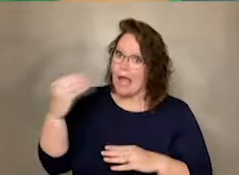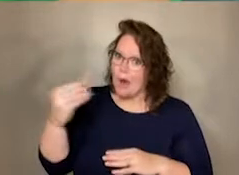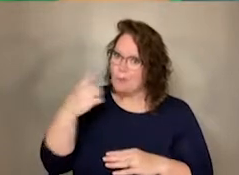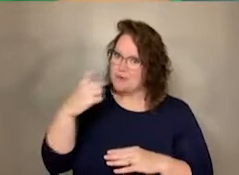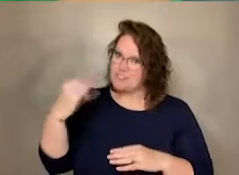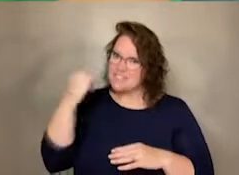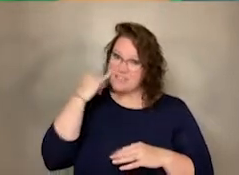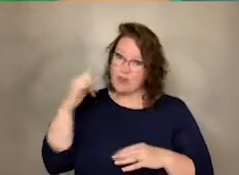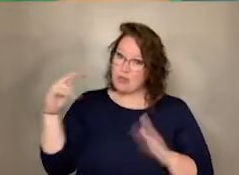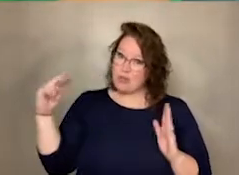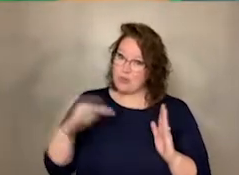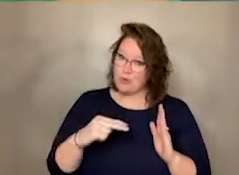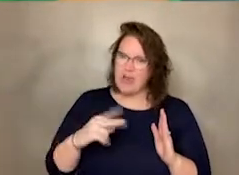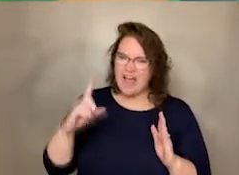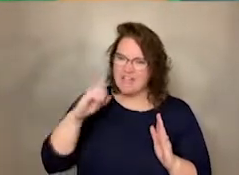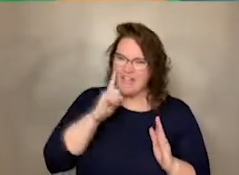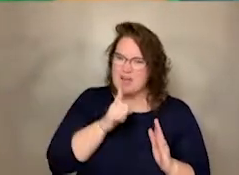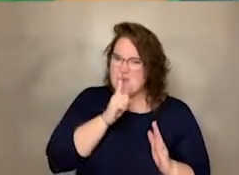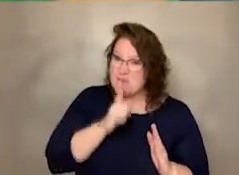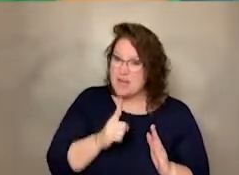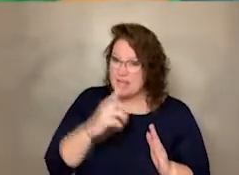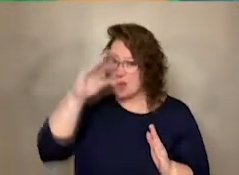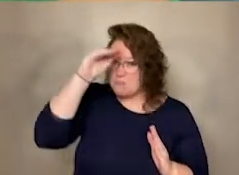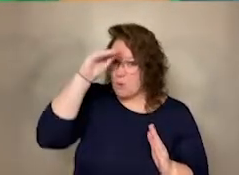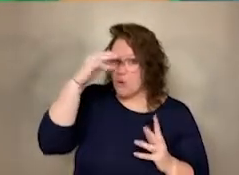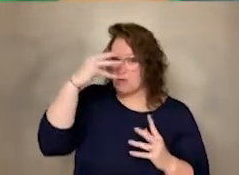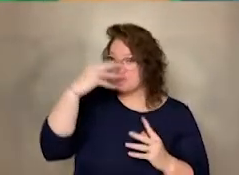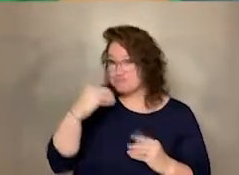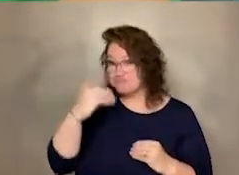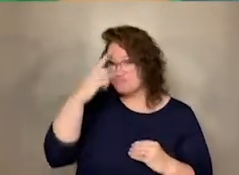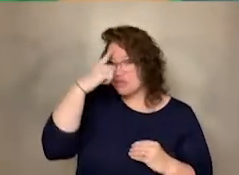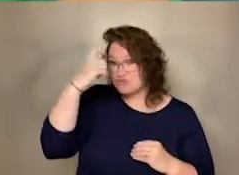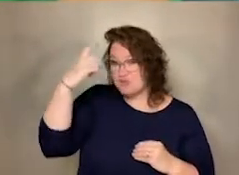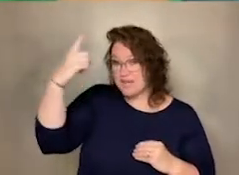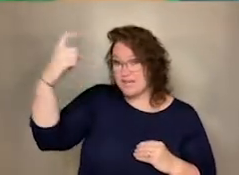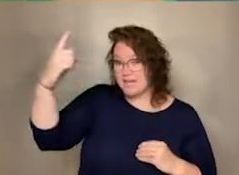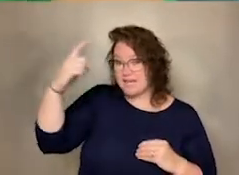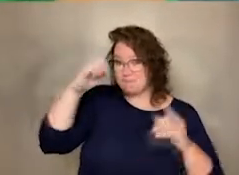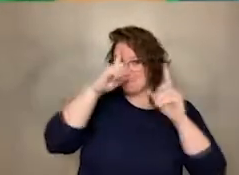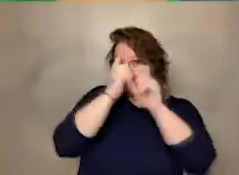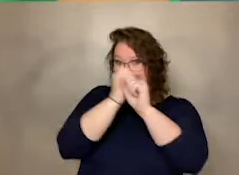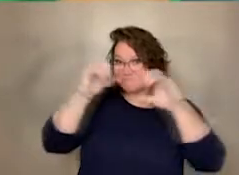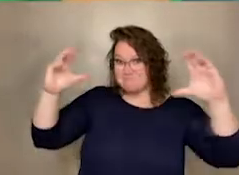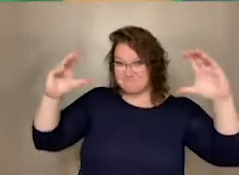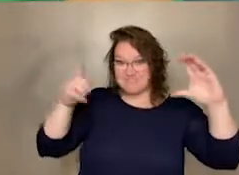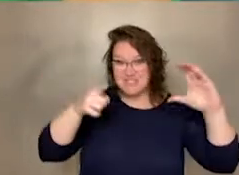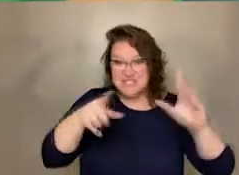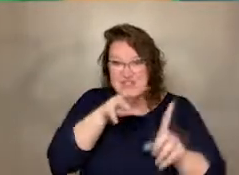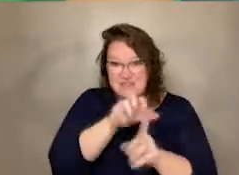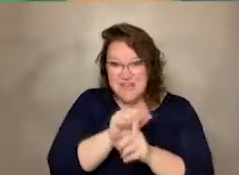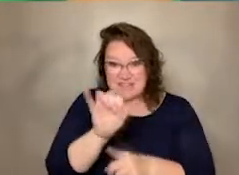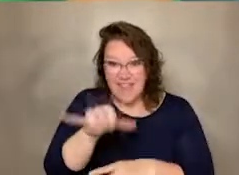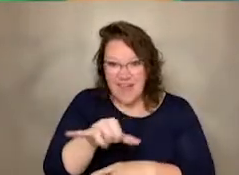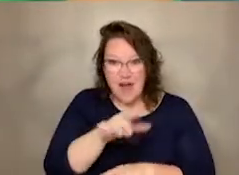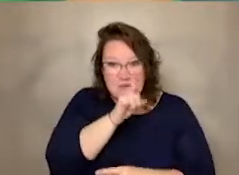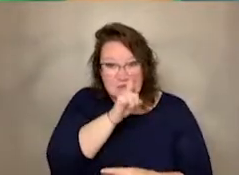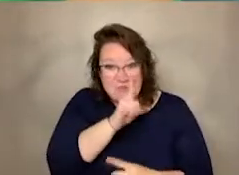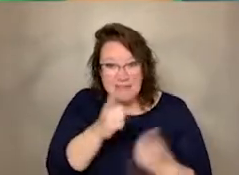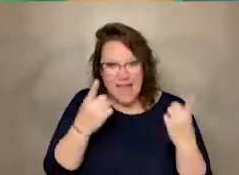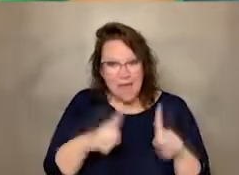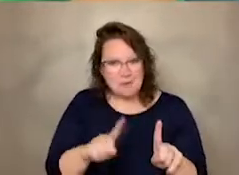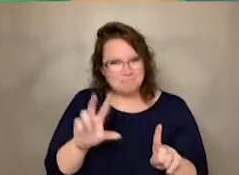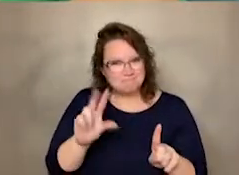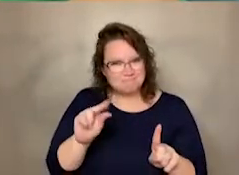story, I think the little boy had fallen asleep. He was dreaming, huh? Did you guys pick that up? He was dreaming. But they